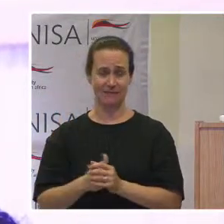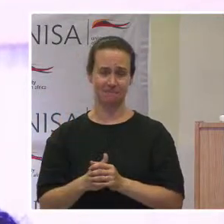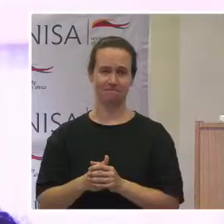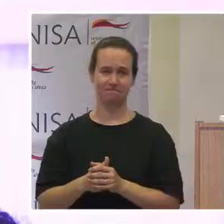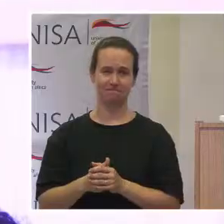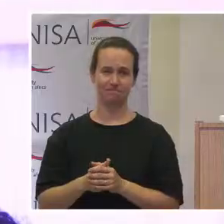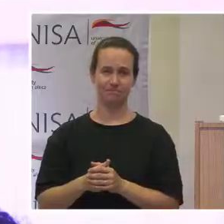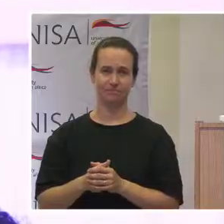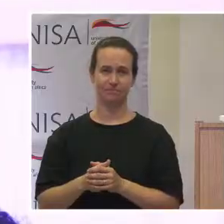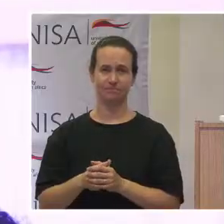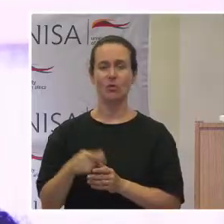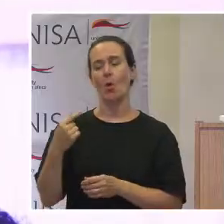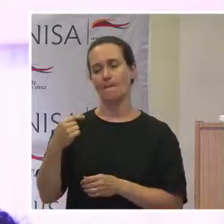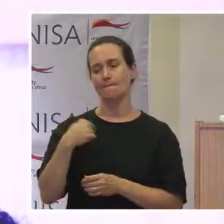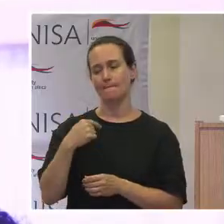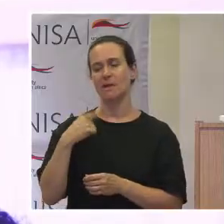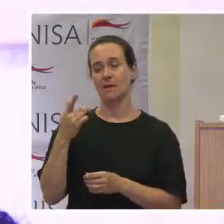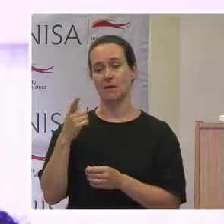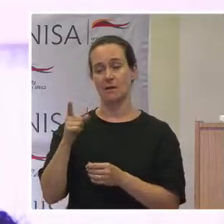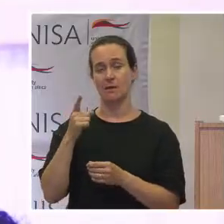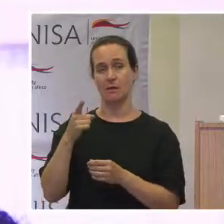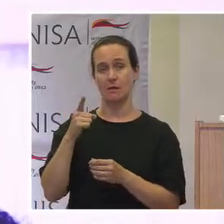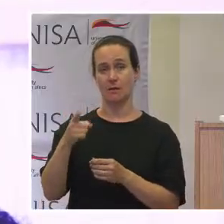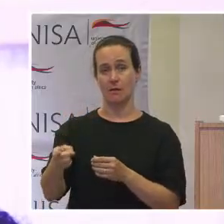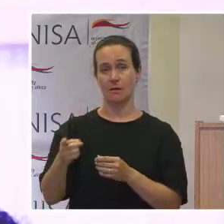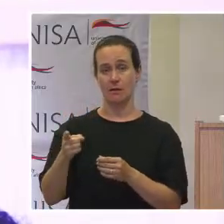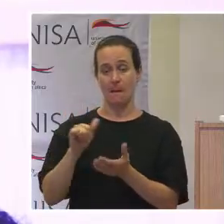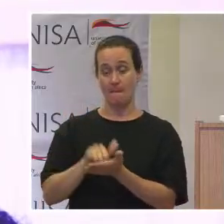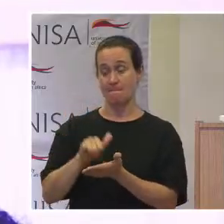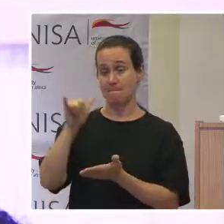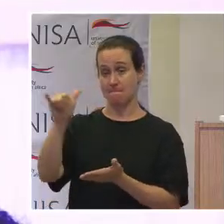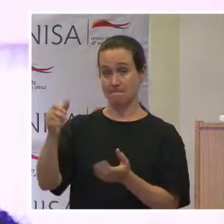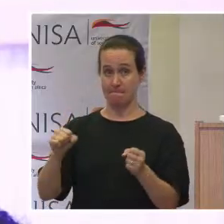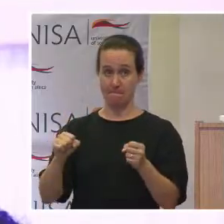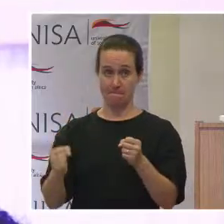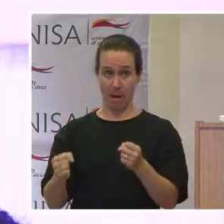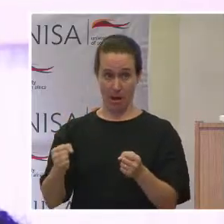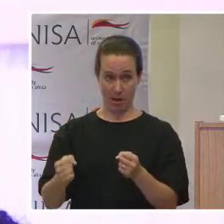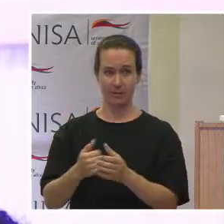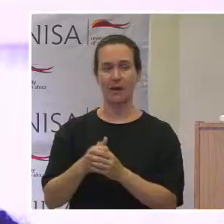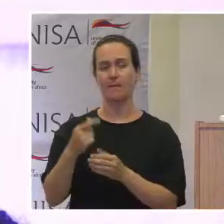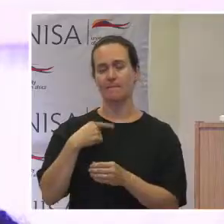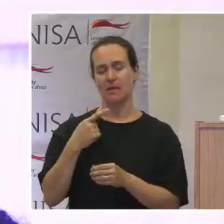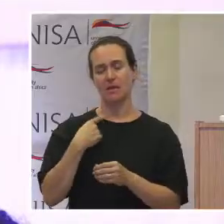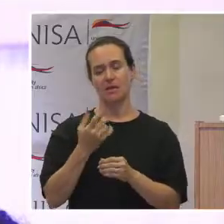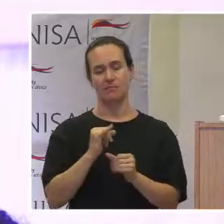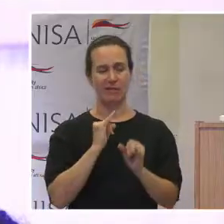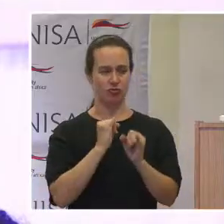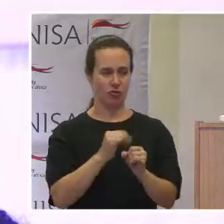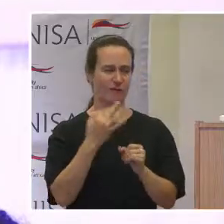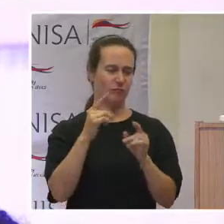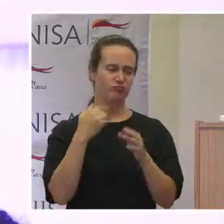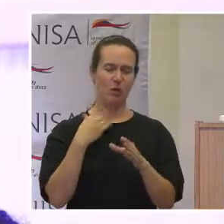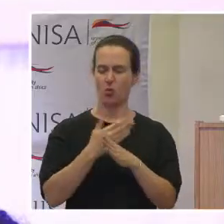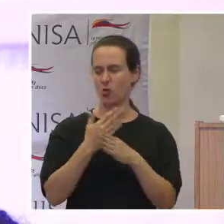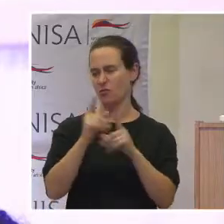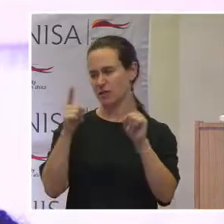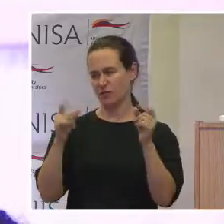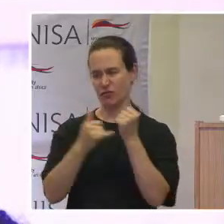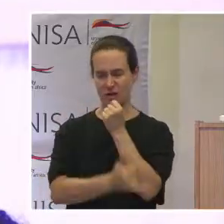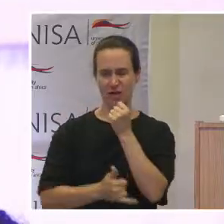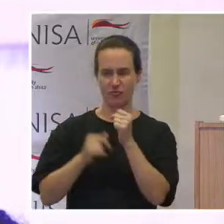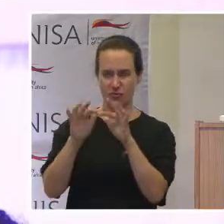I'm a commercial pilot and I am a flight instructor. I've worked in different countries around the